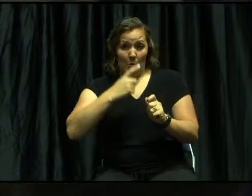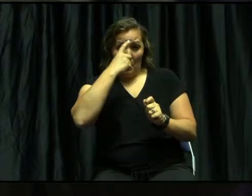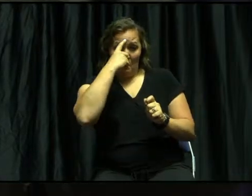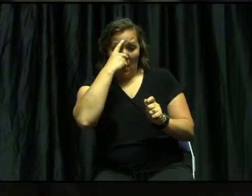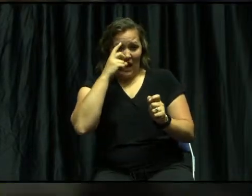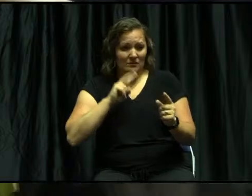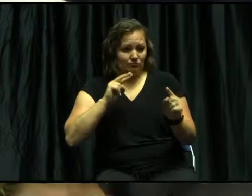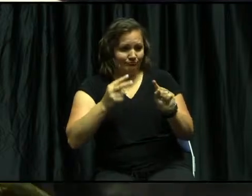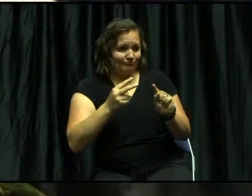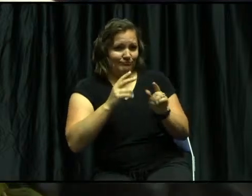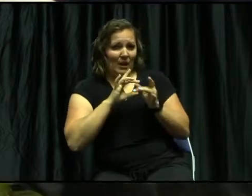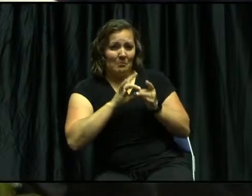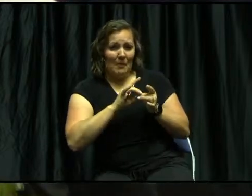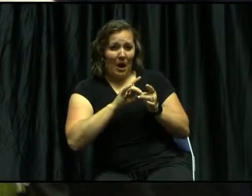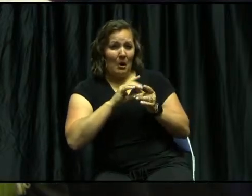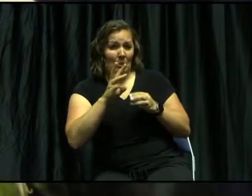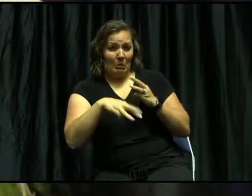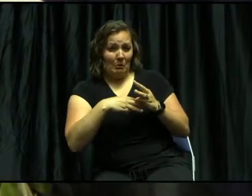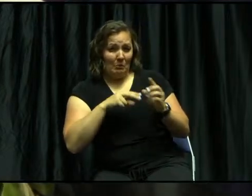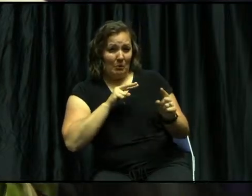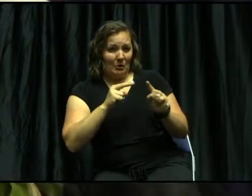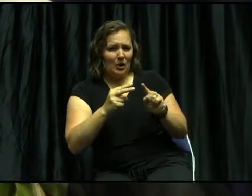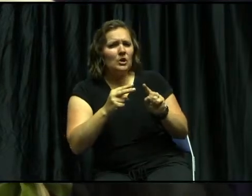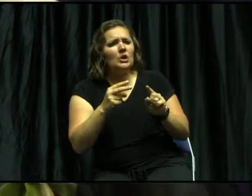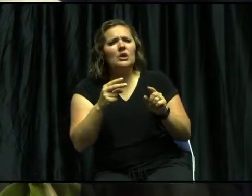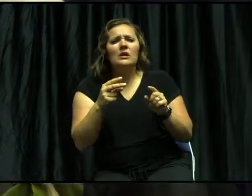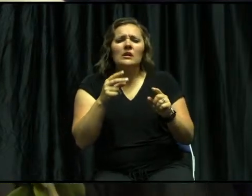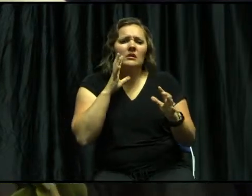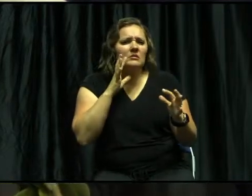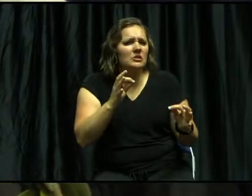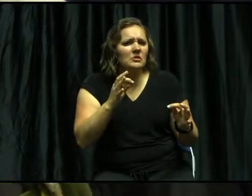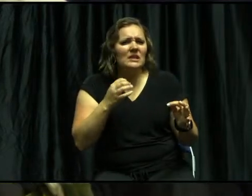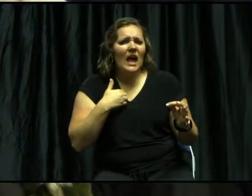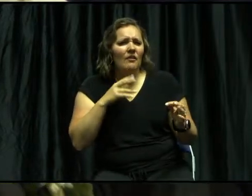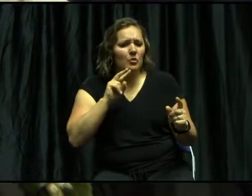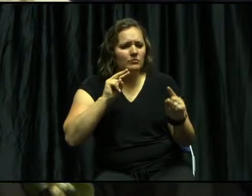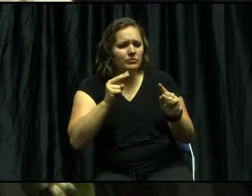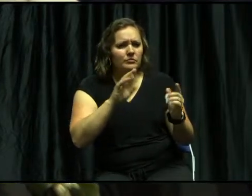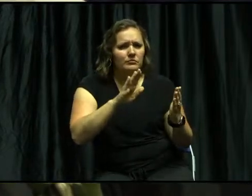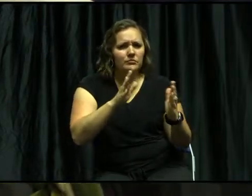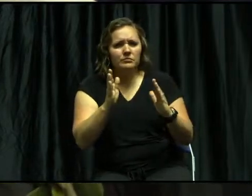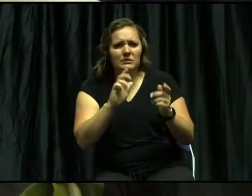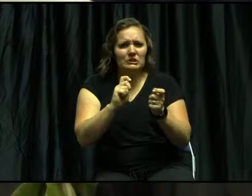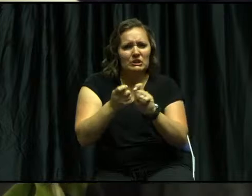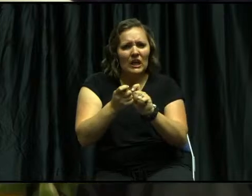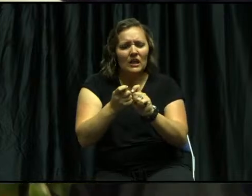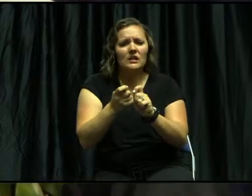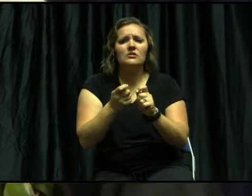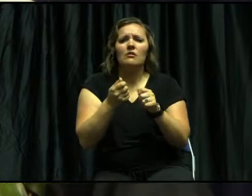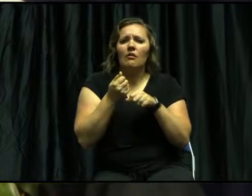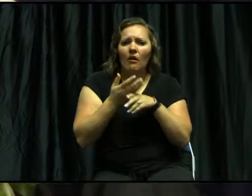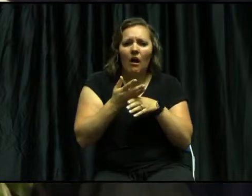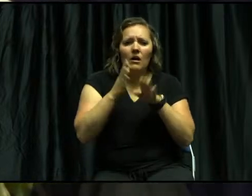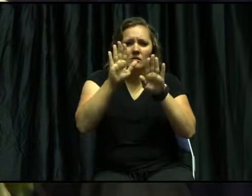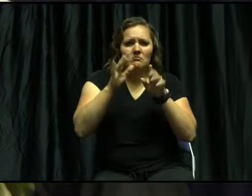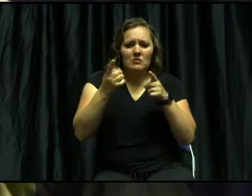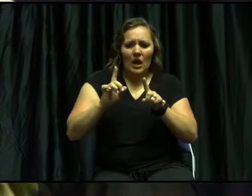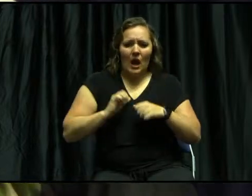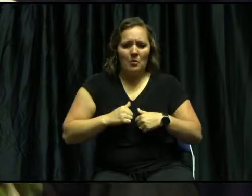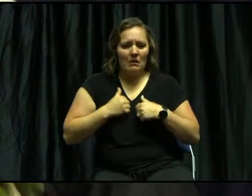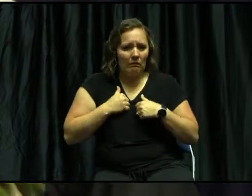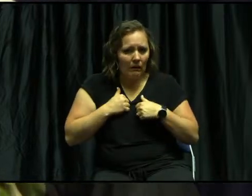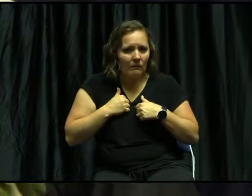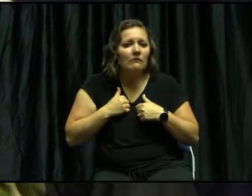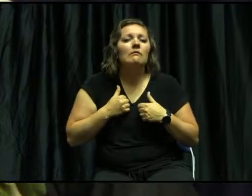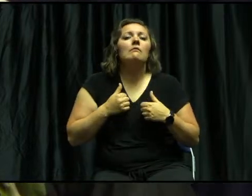the world. Choosing to shift perception and create miracles in our lives gives us the opportunity